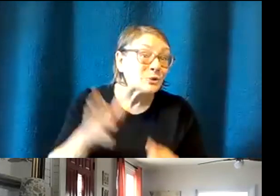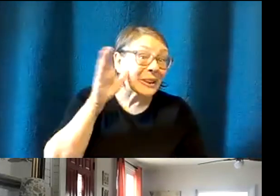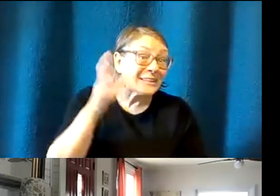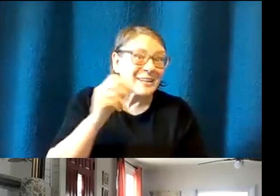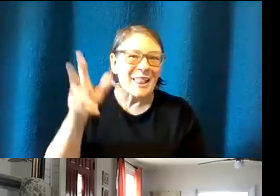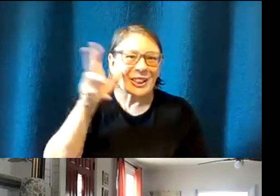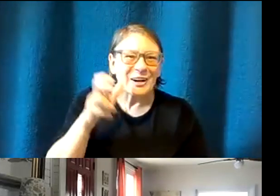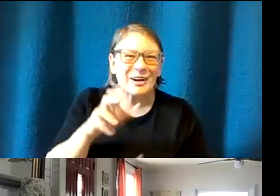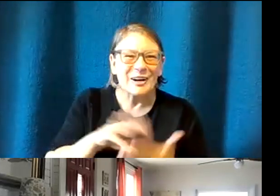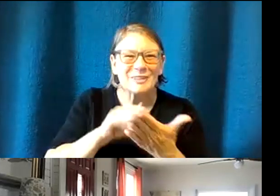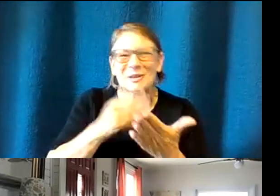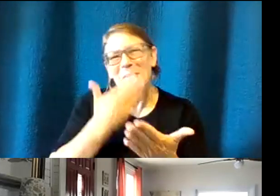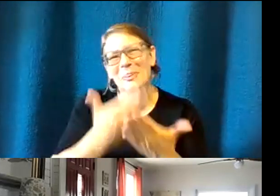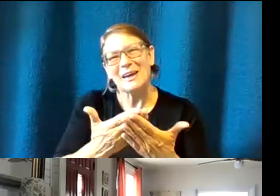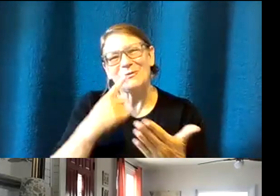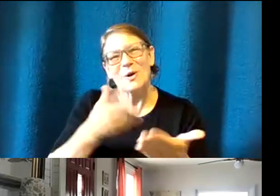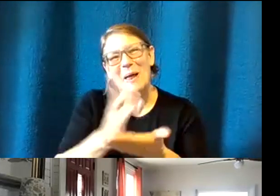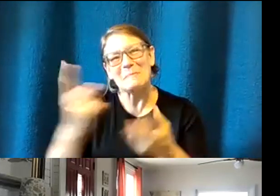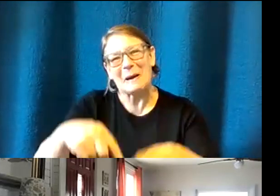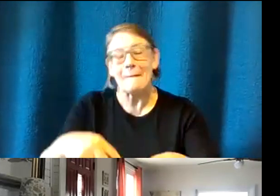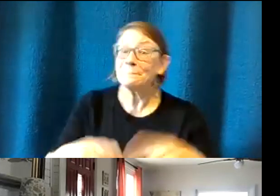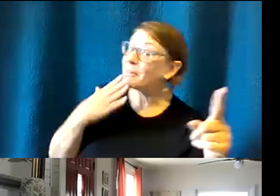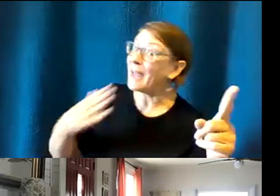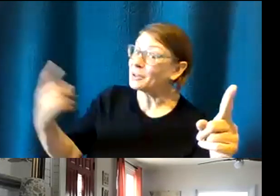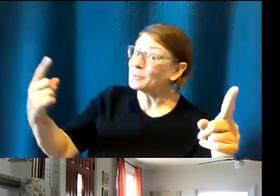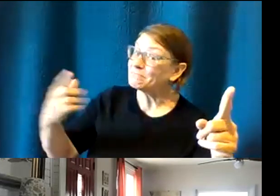letting me join. Thank you, Sarah. Appreciate you coming.